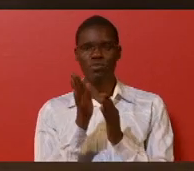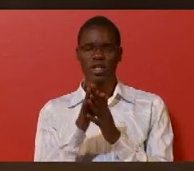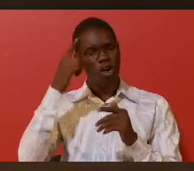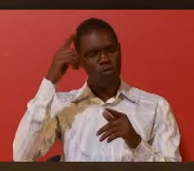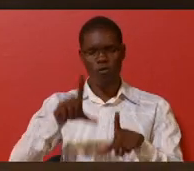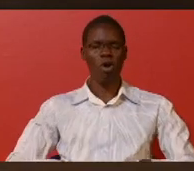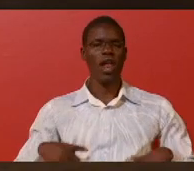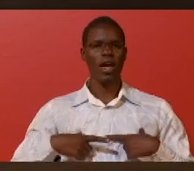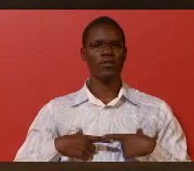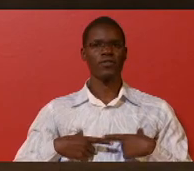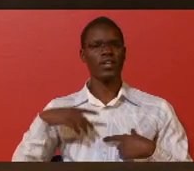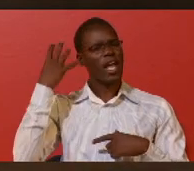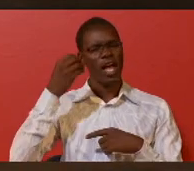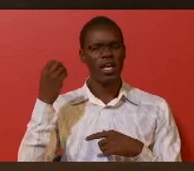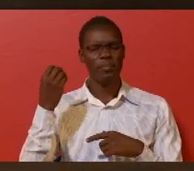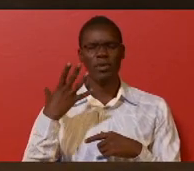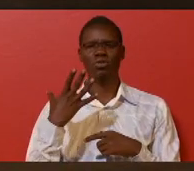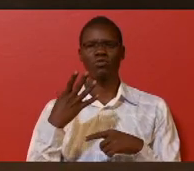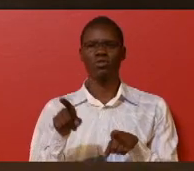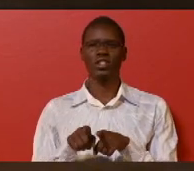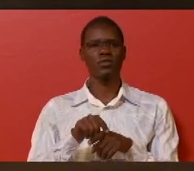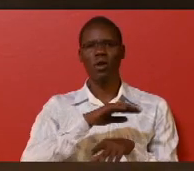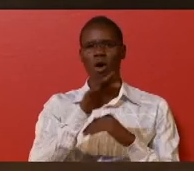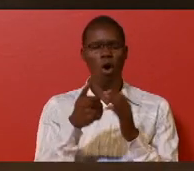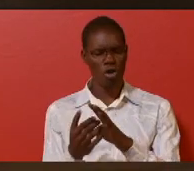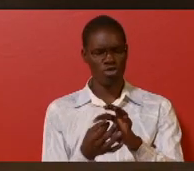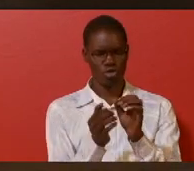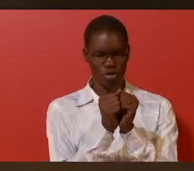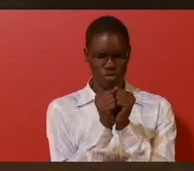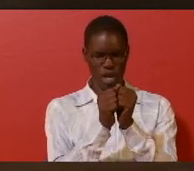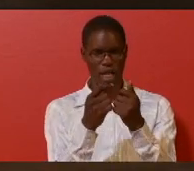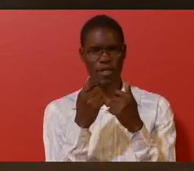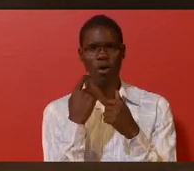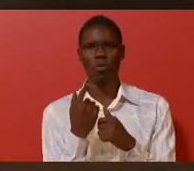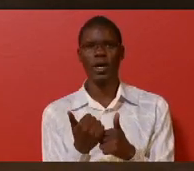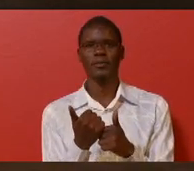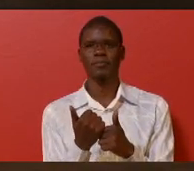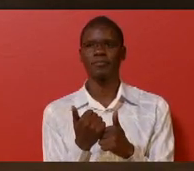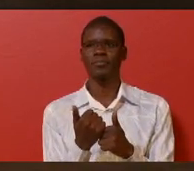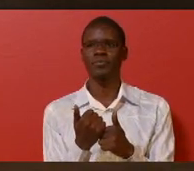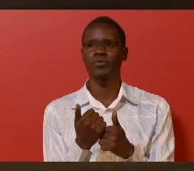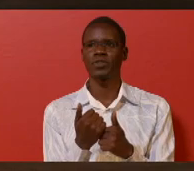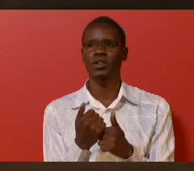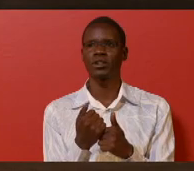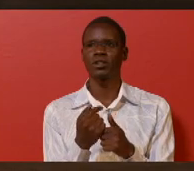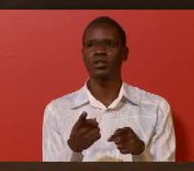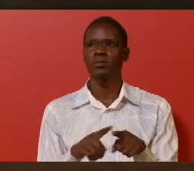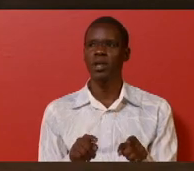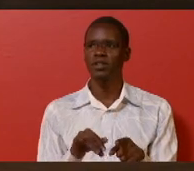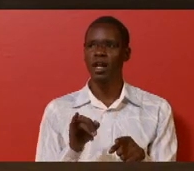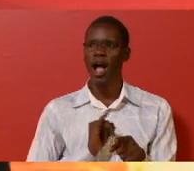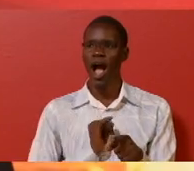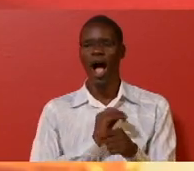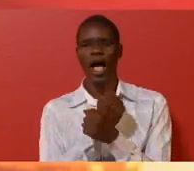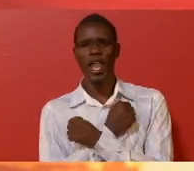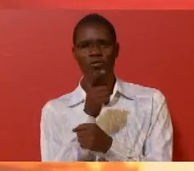know. It's the glue. It's the, and the two shall become one. Let me just say this to you. It's not a part of our presentation tonight, but because I already like